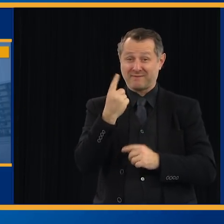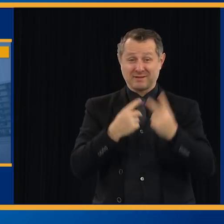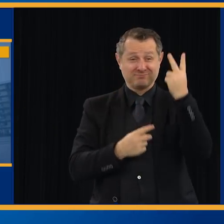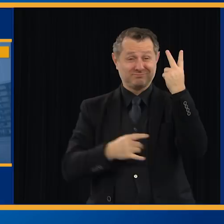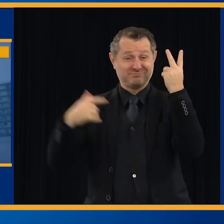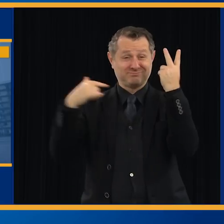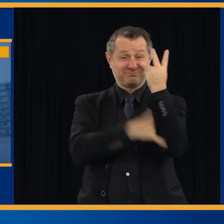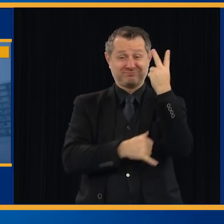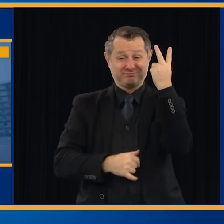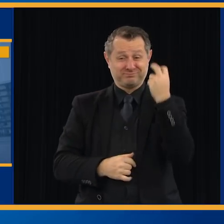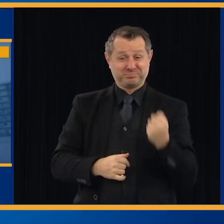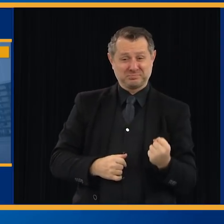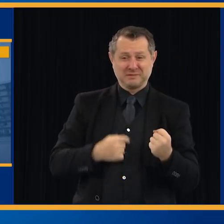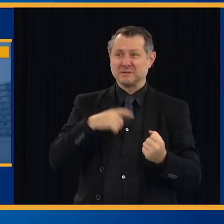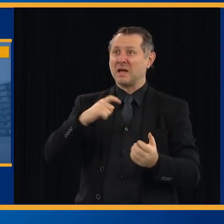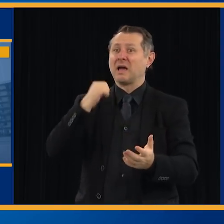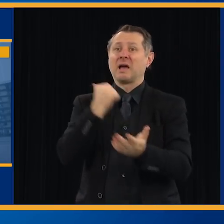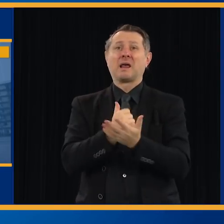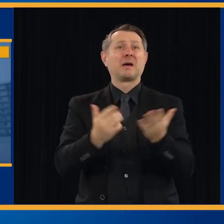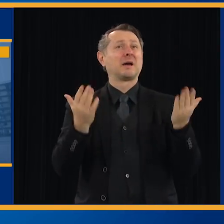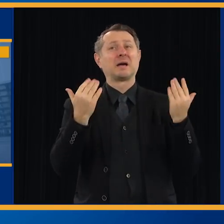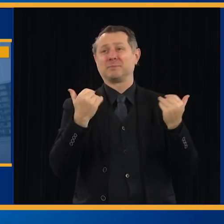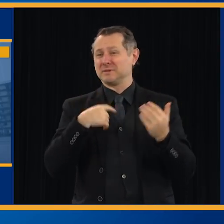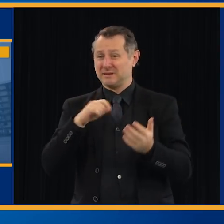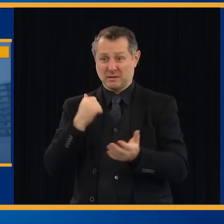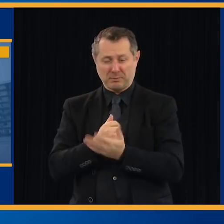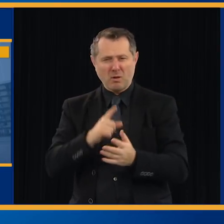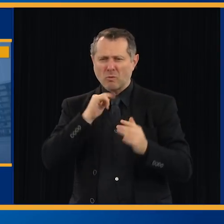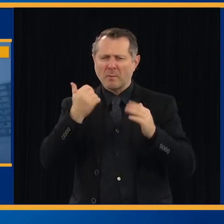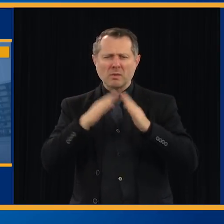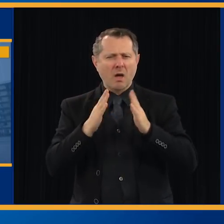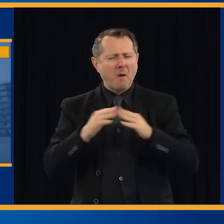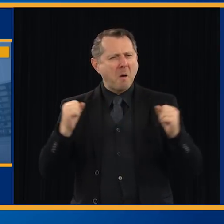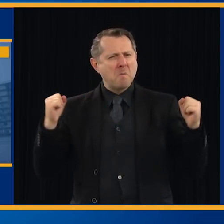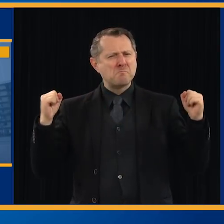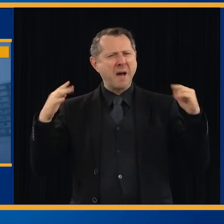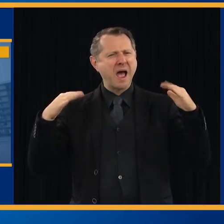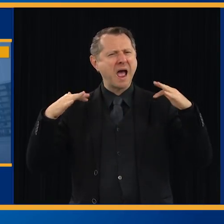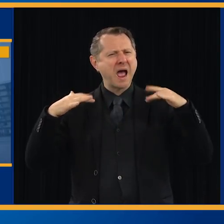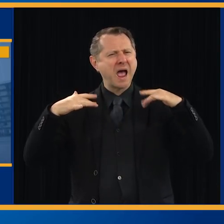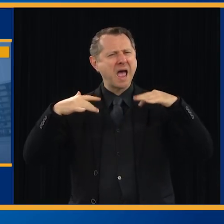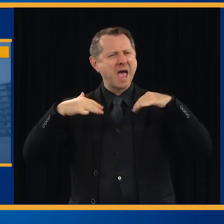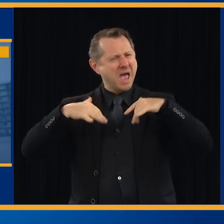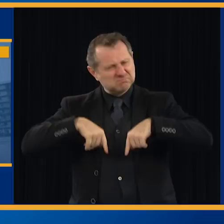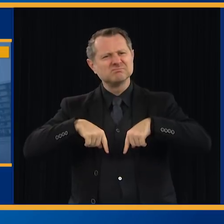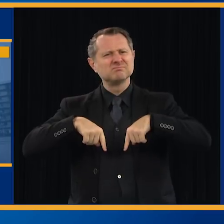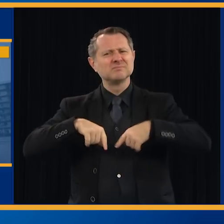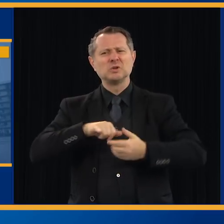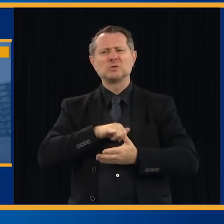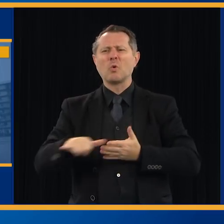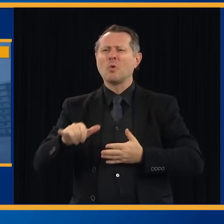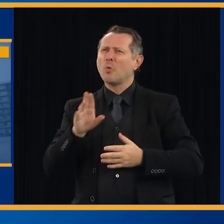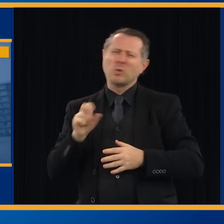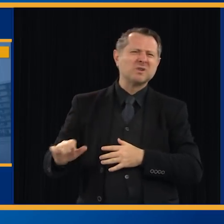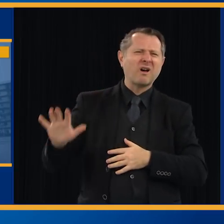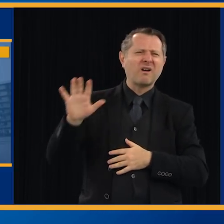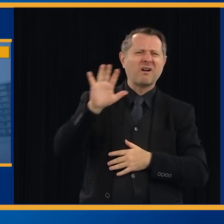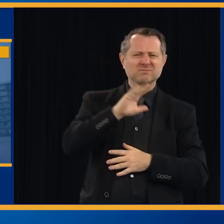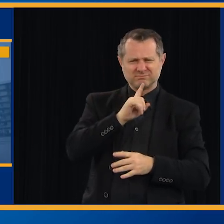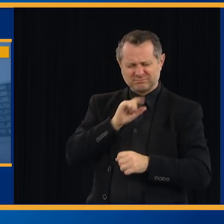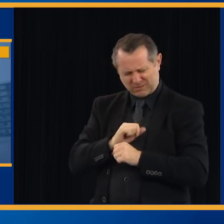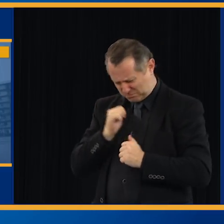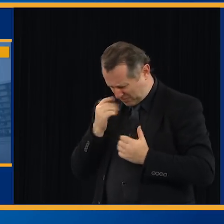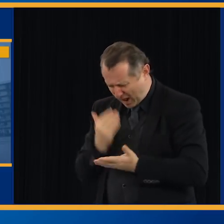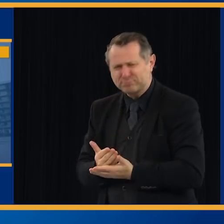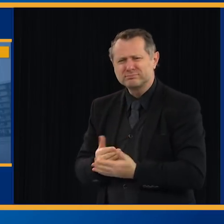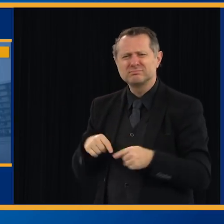we needed help and other communities in the Northeast needed help, and people came from all across the nation, and they just wanted to help, and